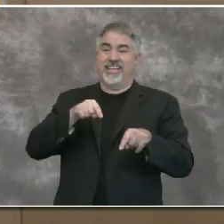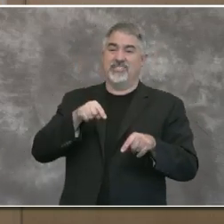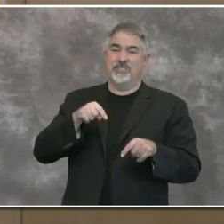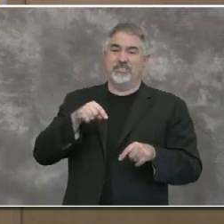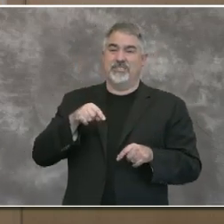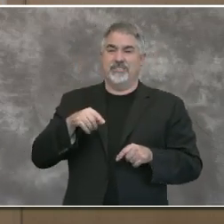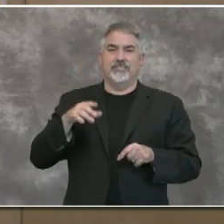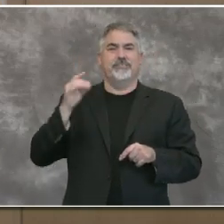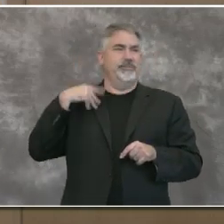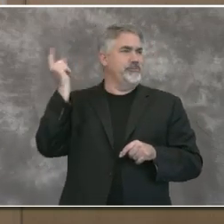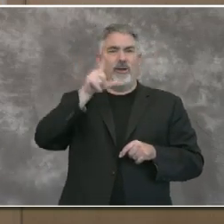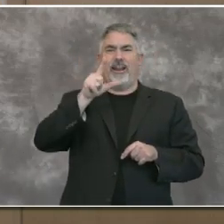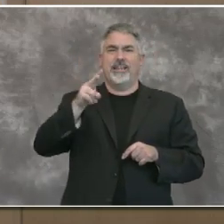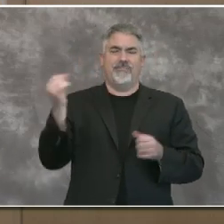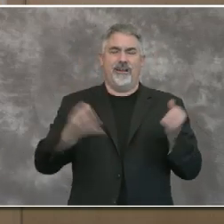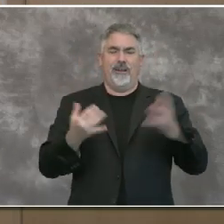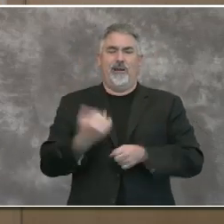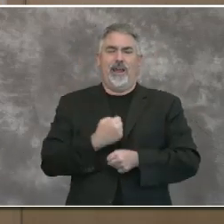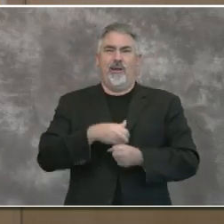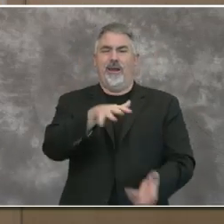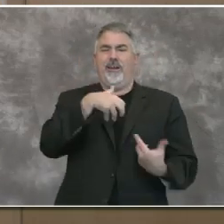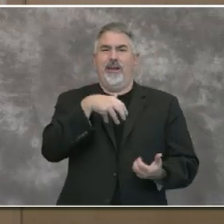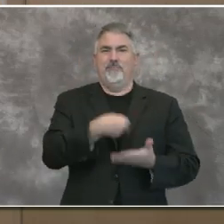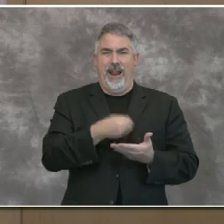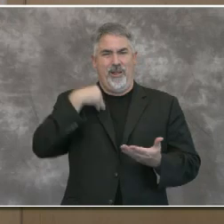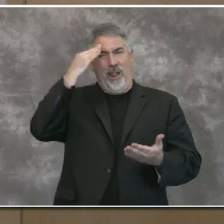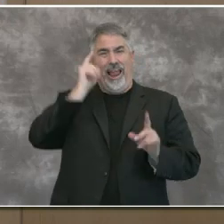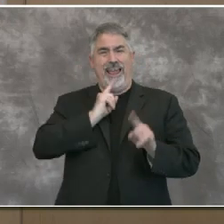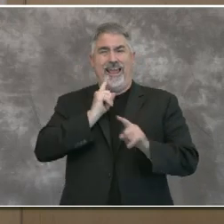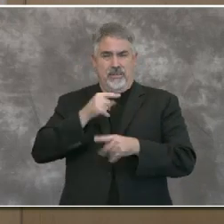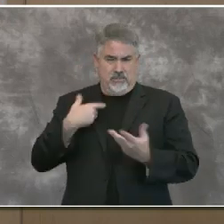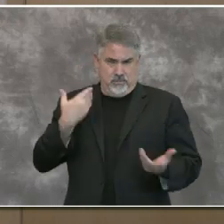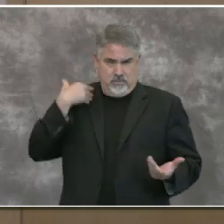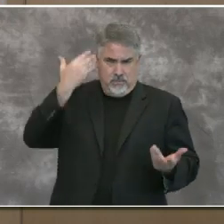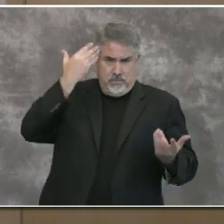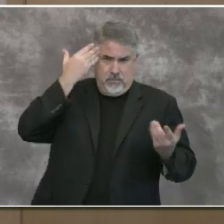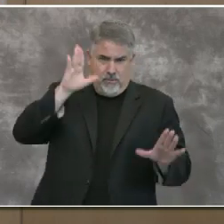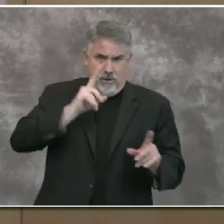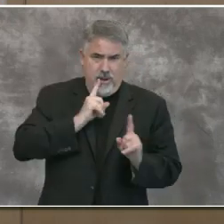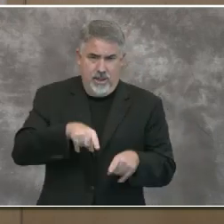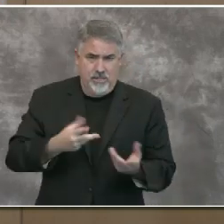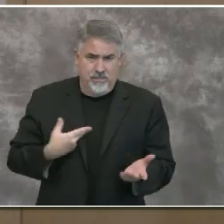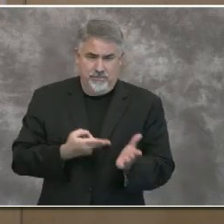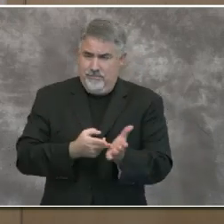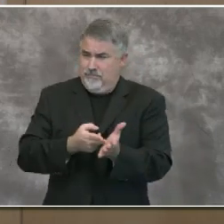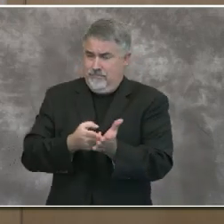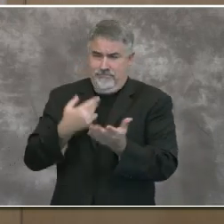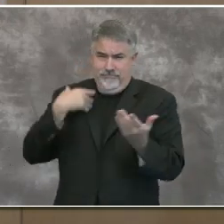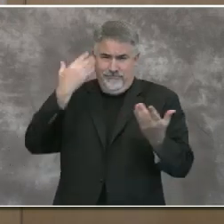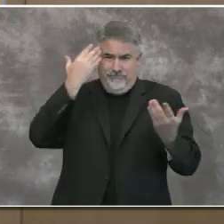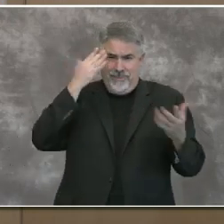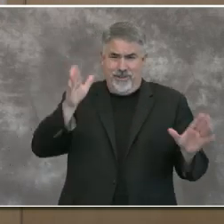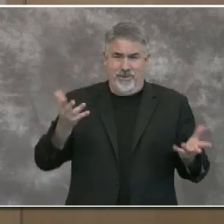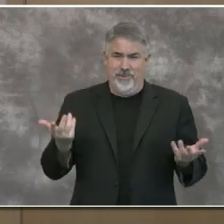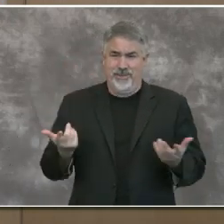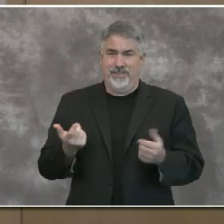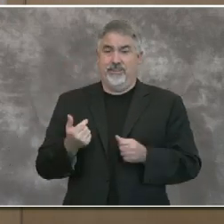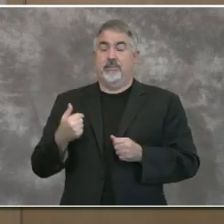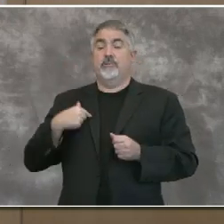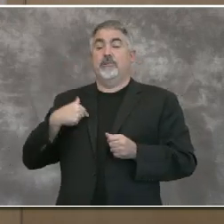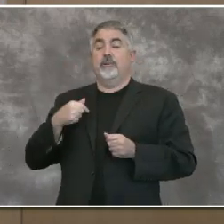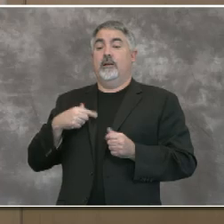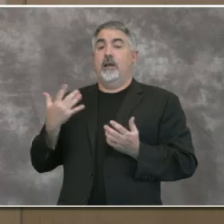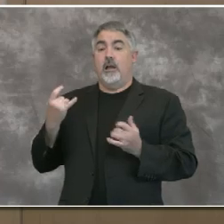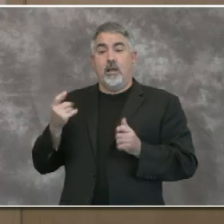have not peaked yet. So we need to peak and then see what the number of cases look like after